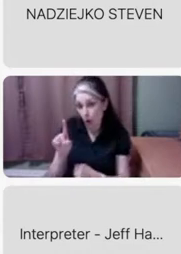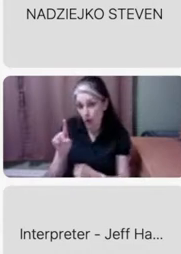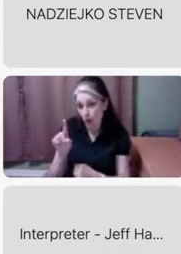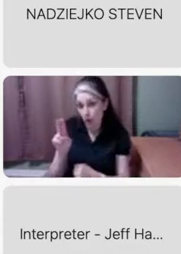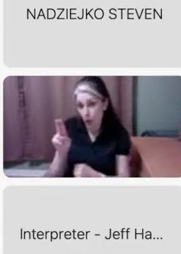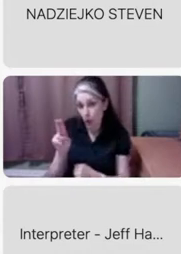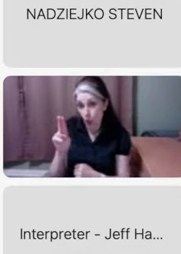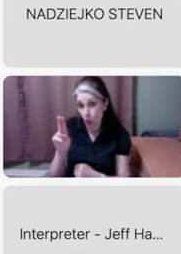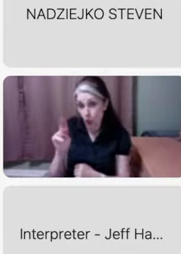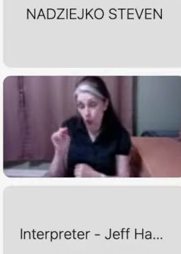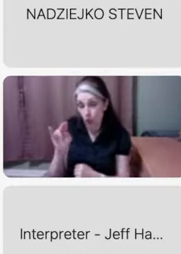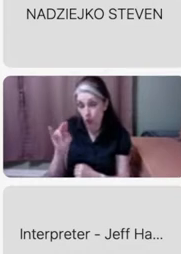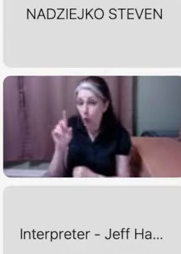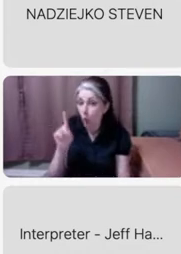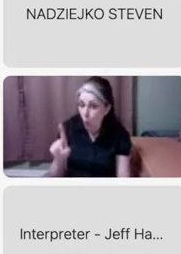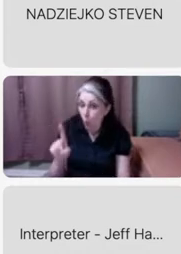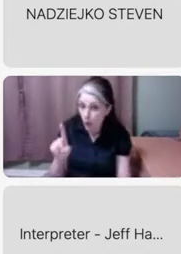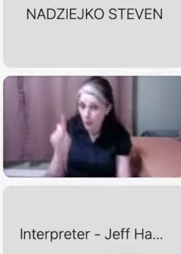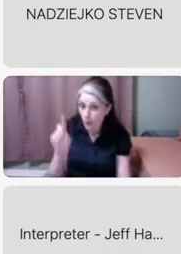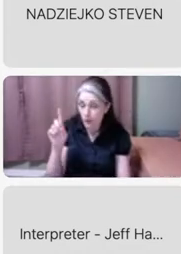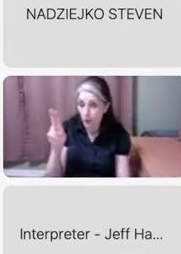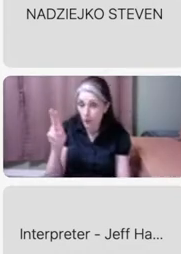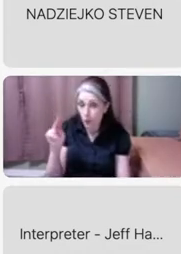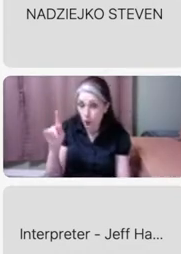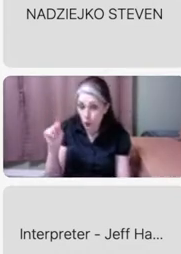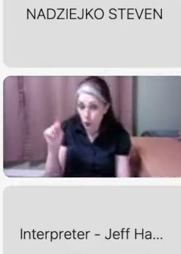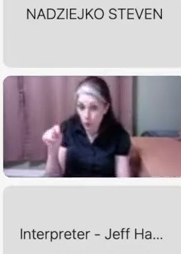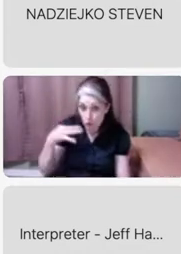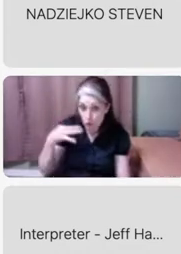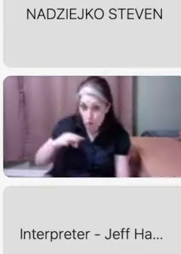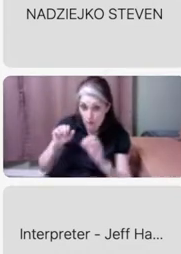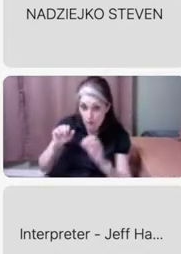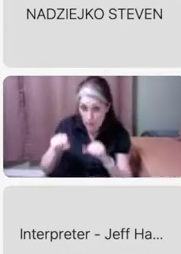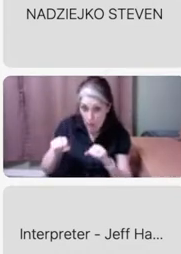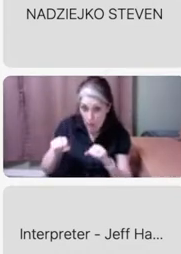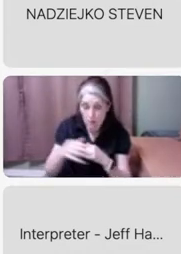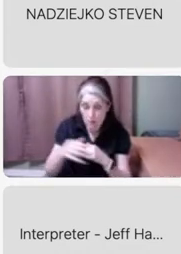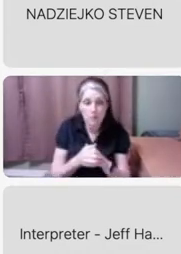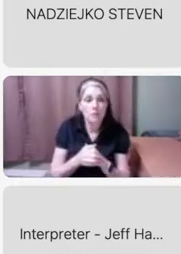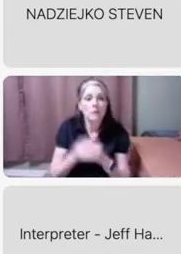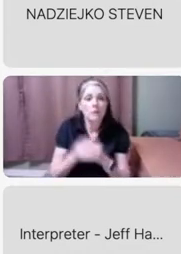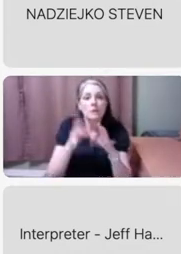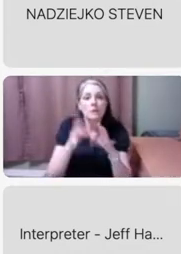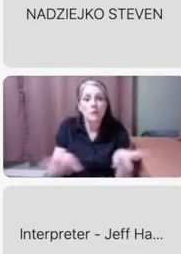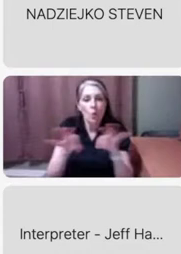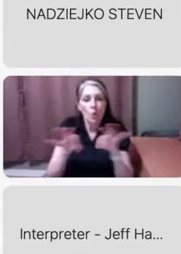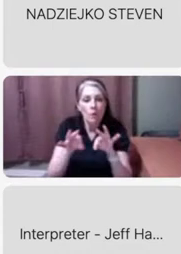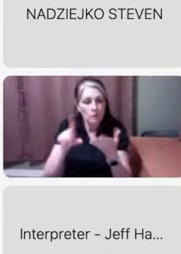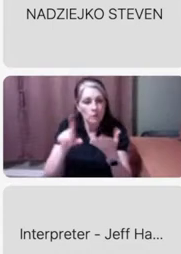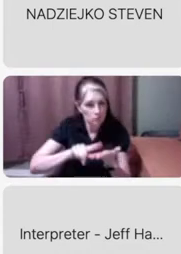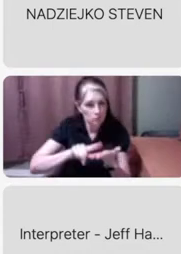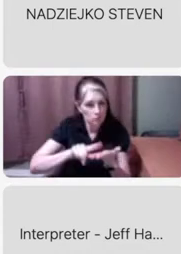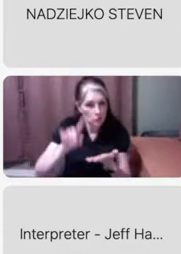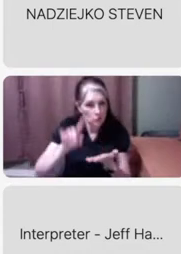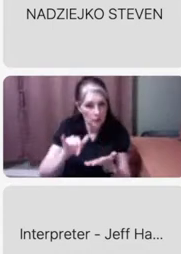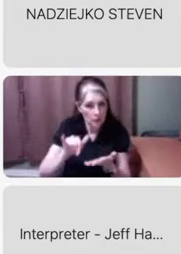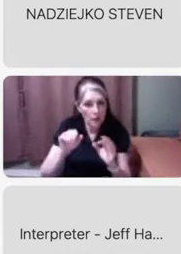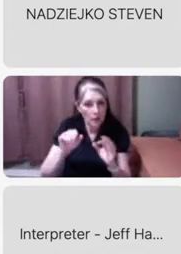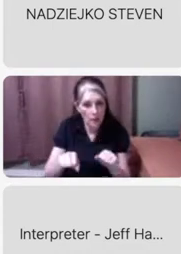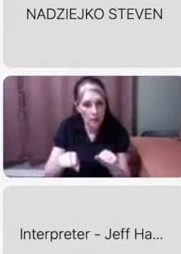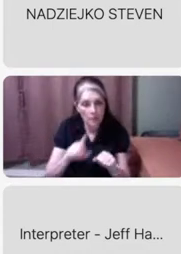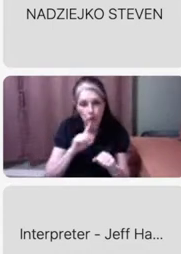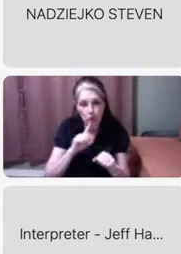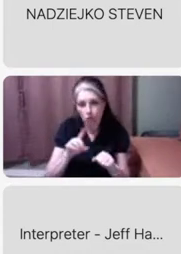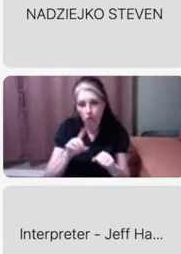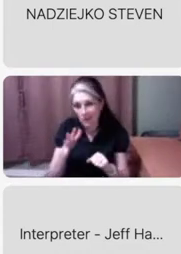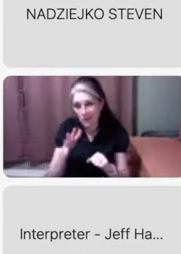and uh you know i think it's important for us to take a look at that and and make it kind of official at